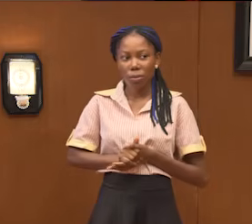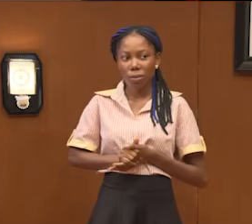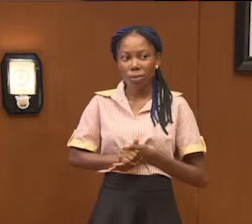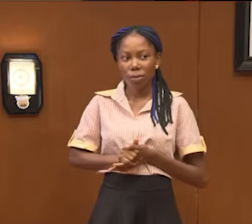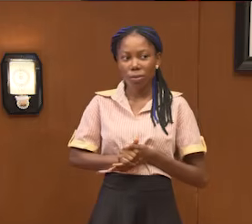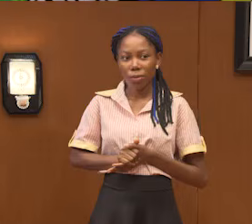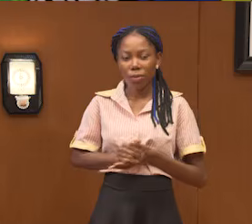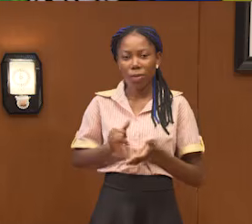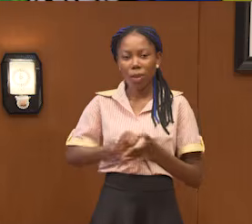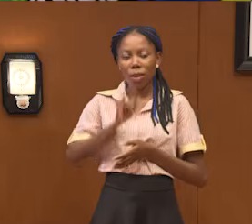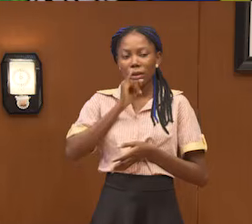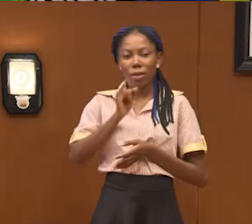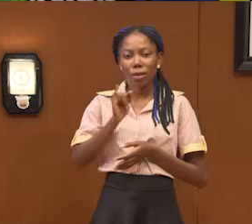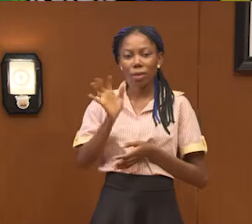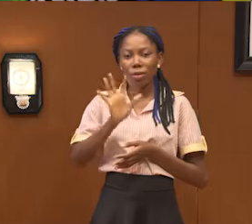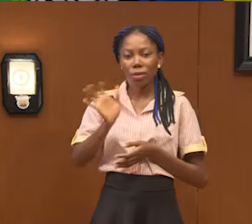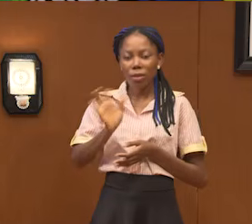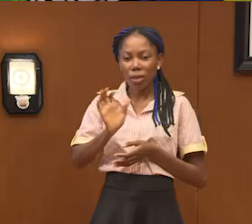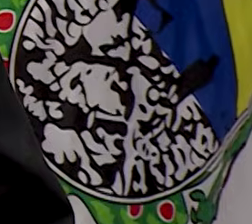per day per child, or how much?